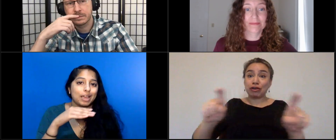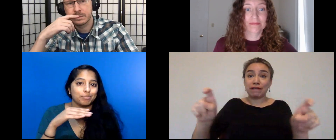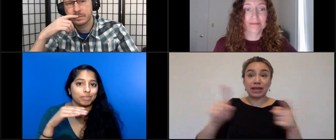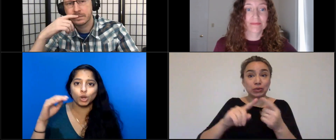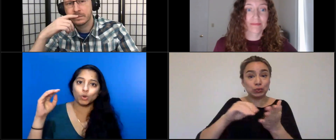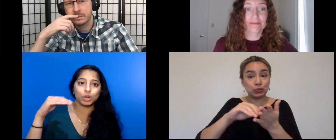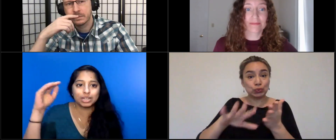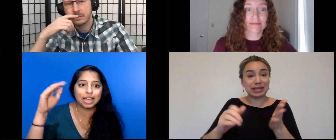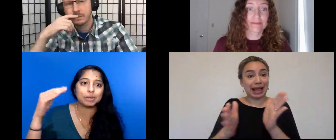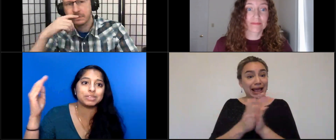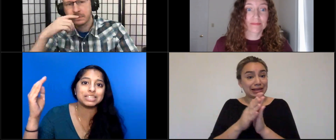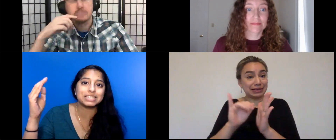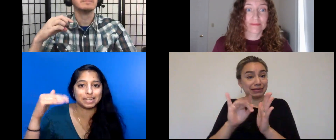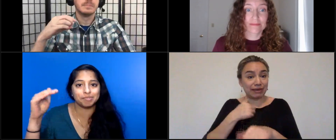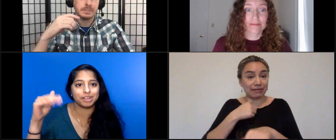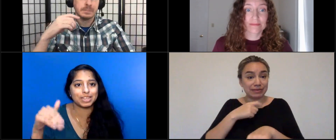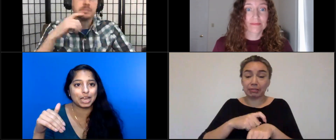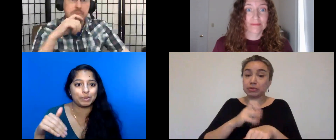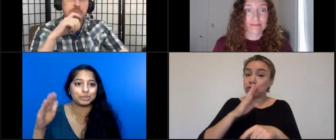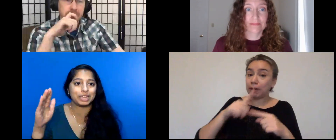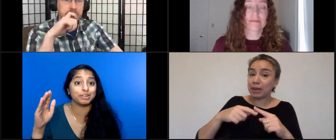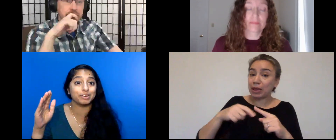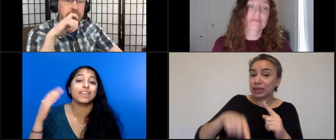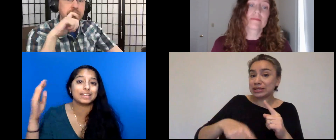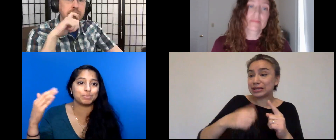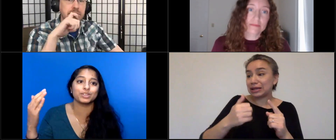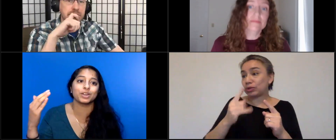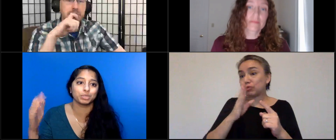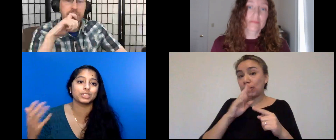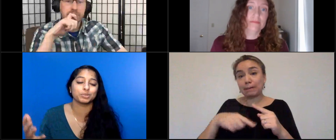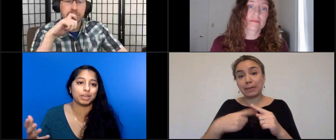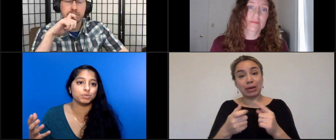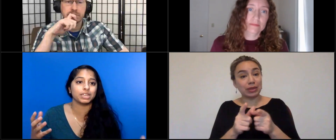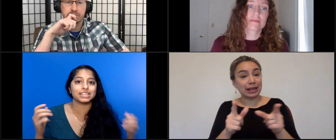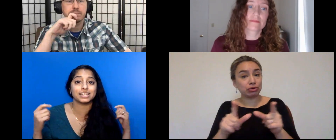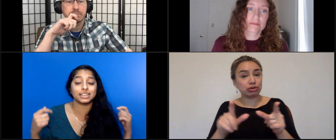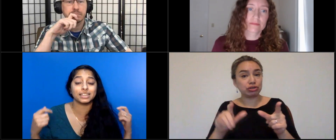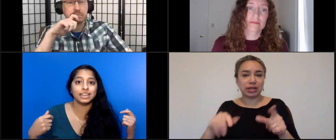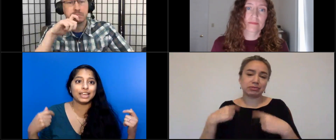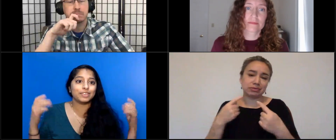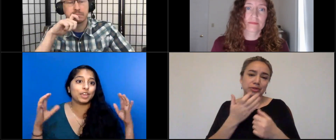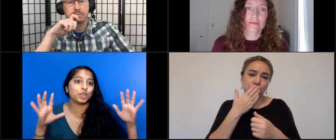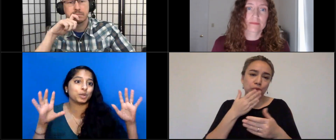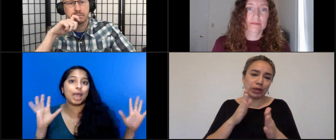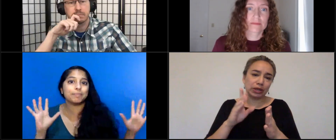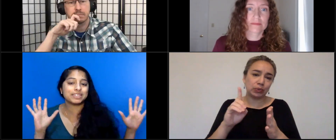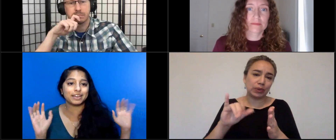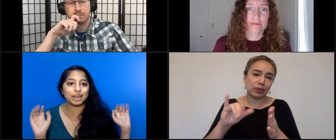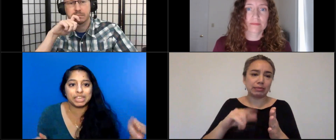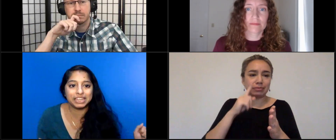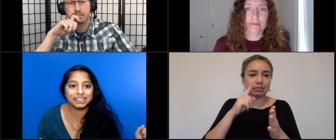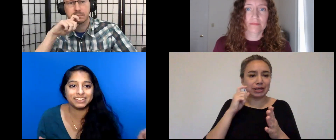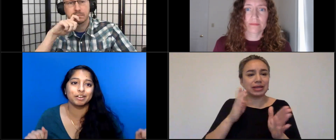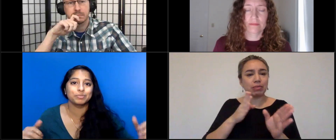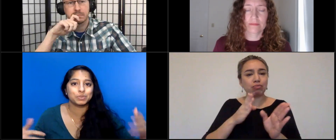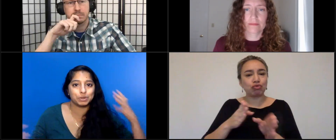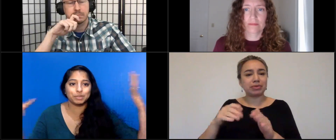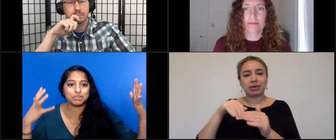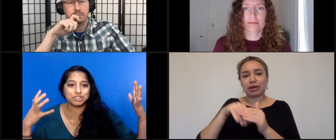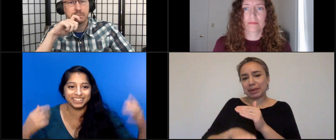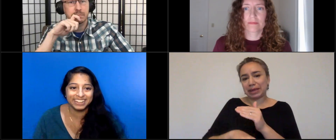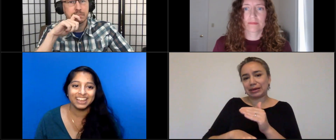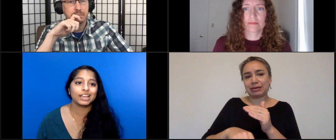ahead of time. Like, we're going to talk about this. Does anyone want to talk about their language? And that's been a really good way of doing it, because then they're prepped coming in